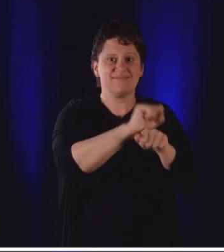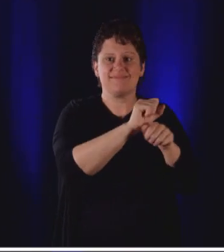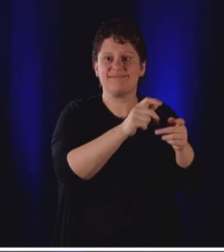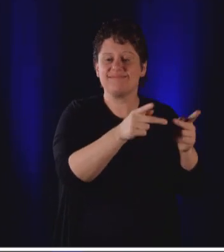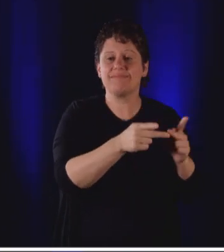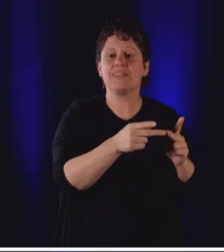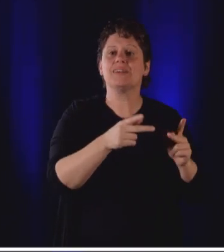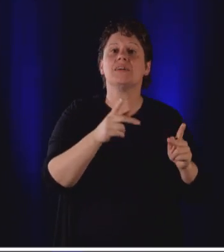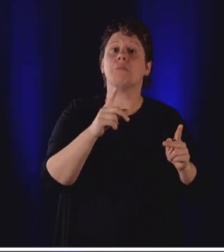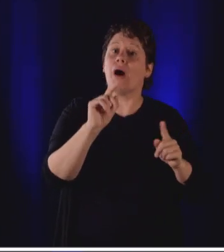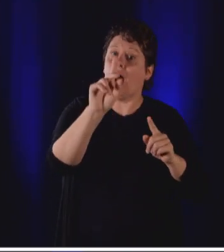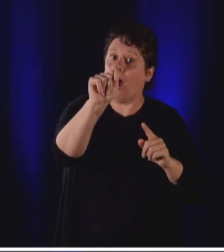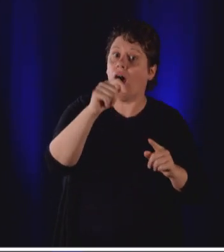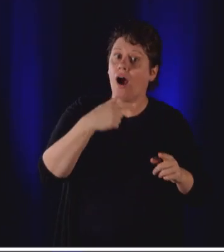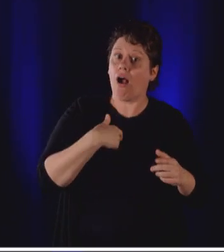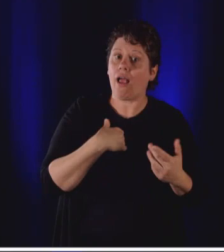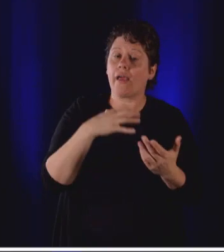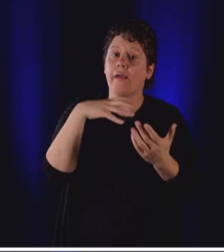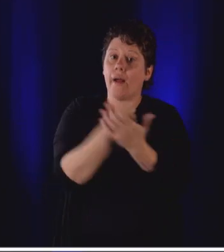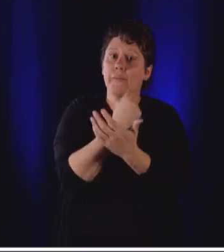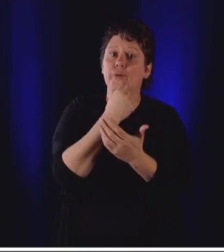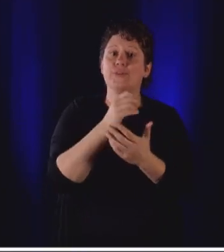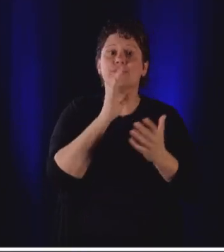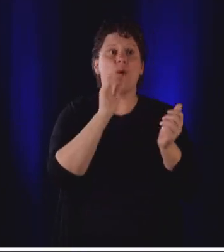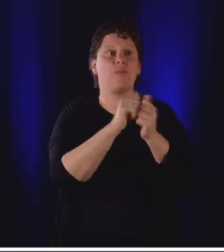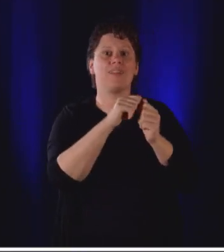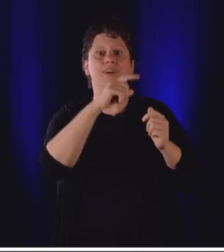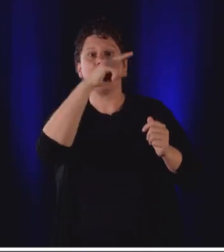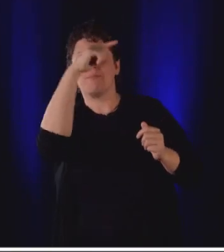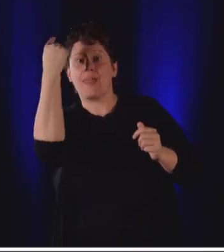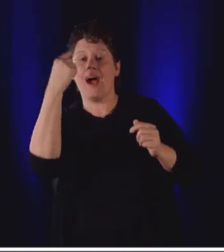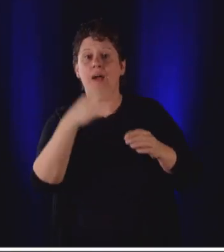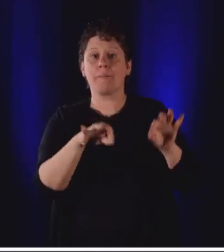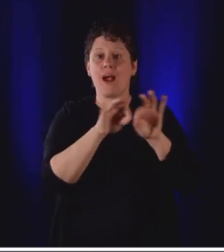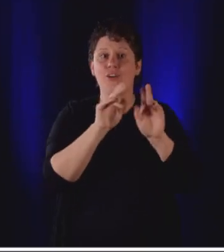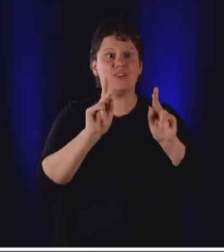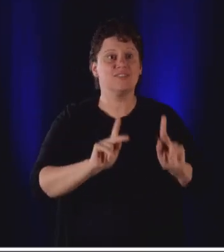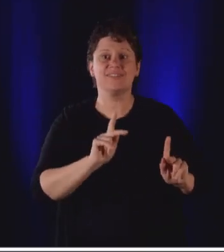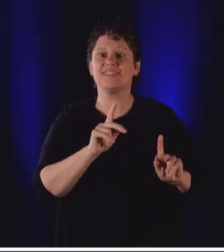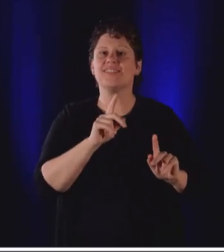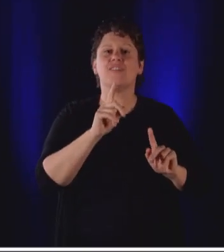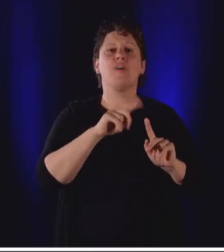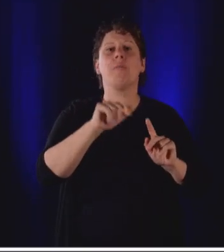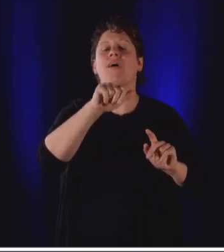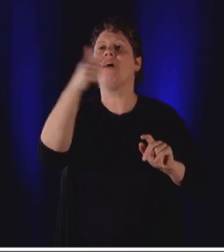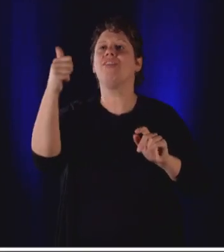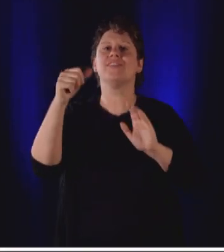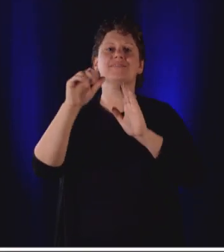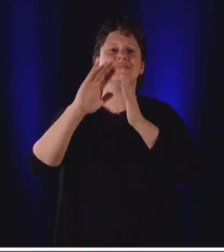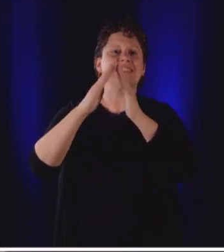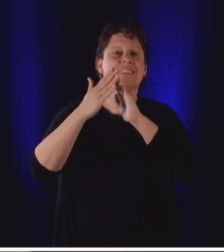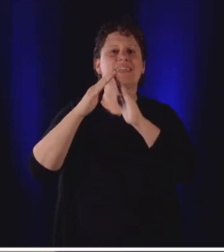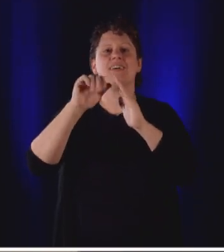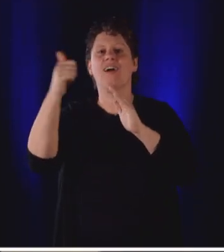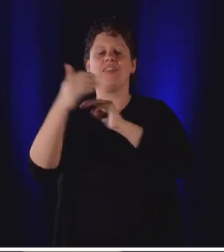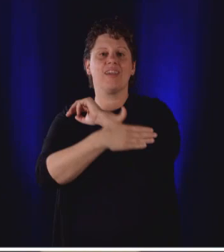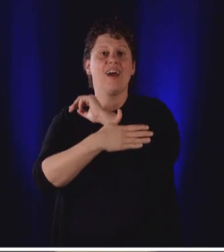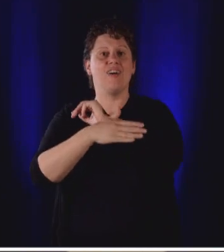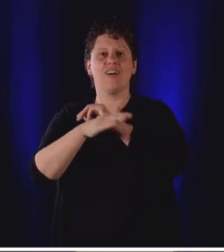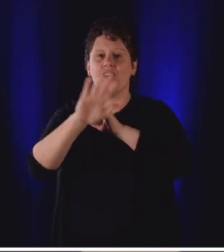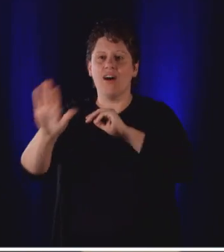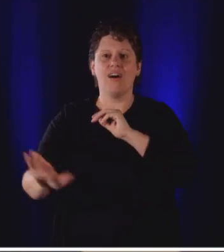the world in Chicago last year for 4th of July. I sat on a panel called Another 28 Hours, The New Jim